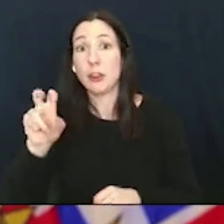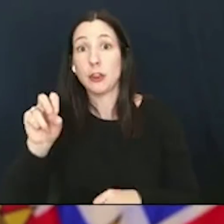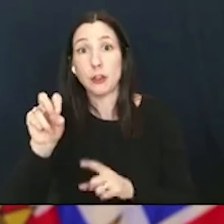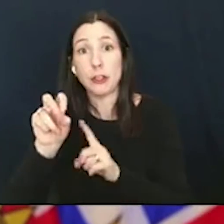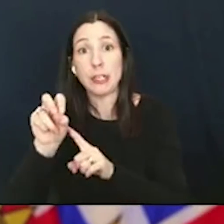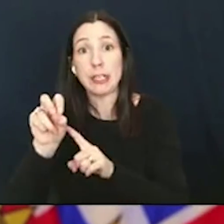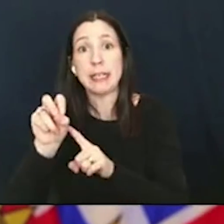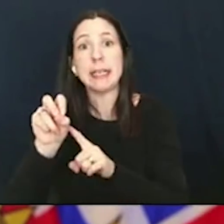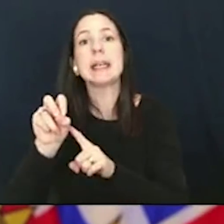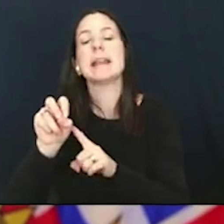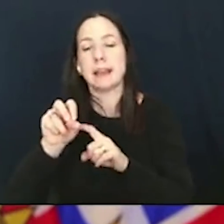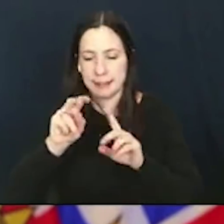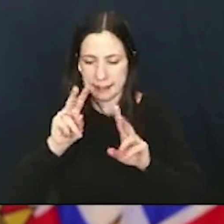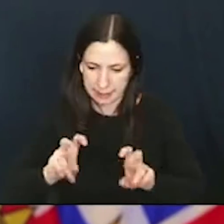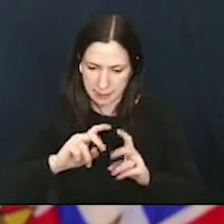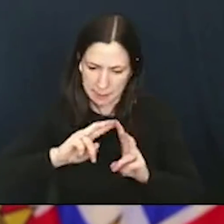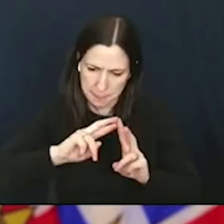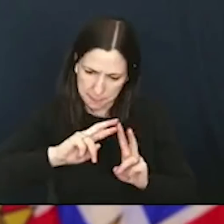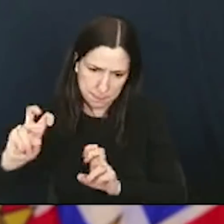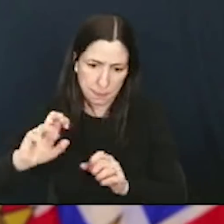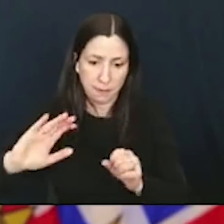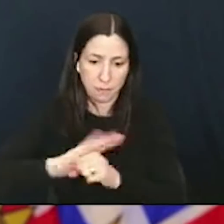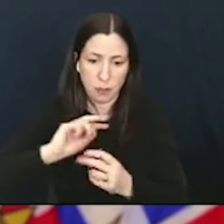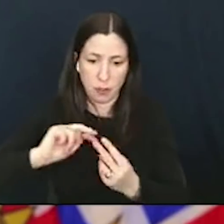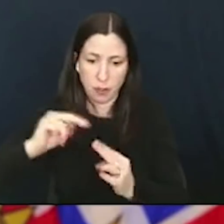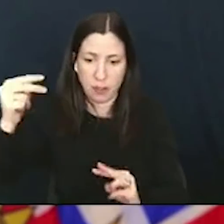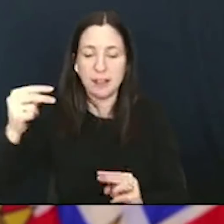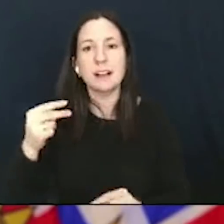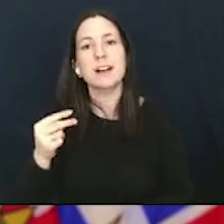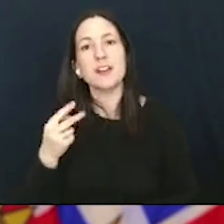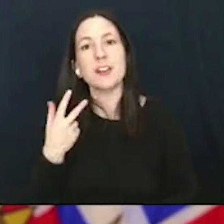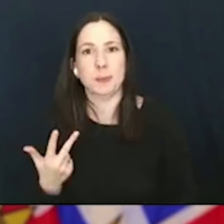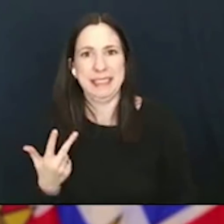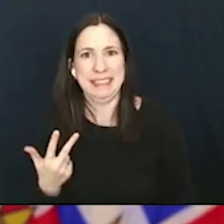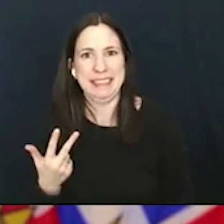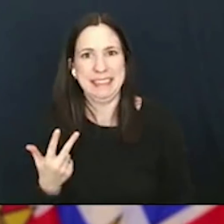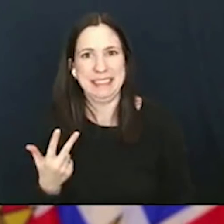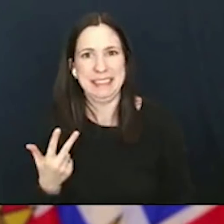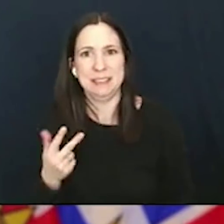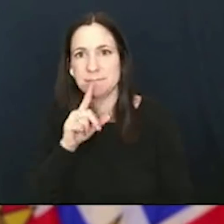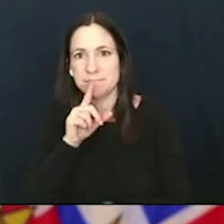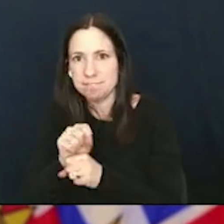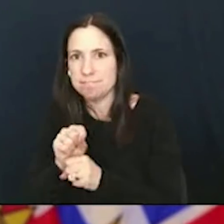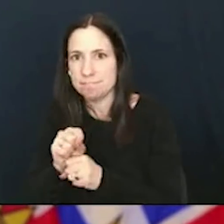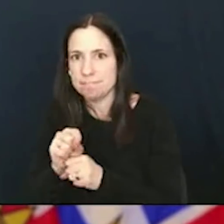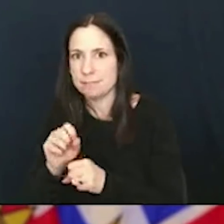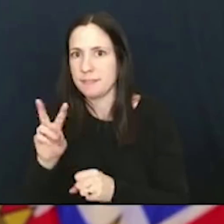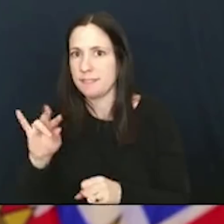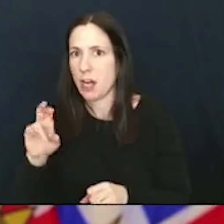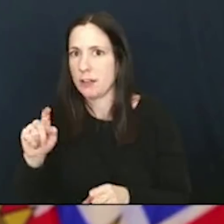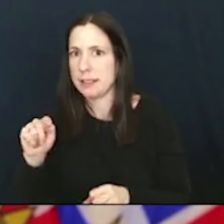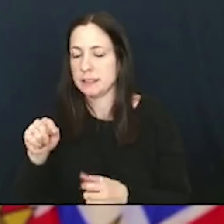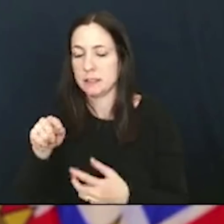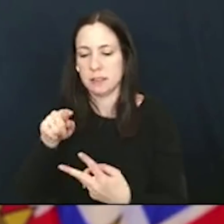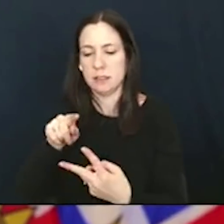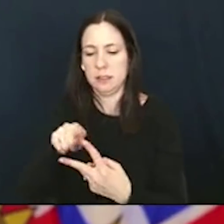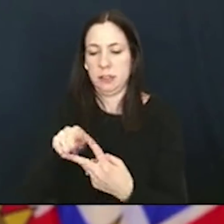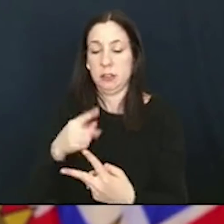turned out to be true variants of concern. 2 of them were the UK, the B117, and 1 was the